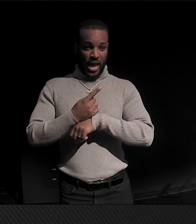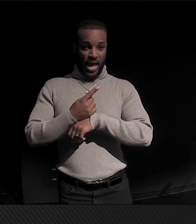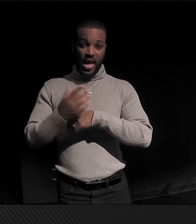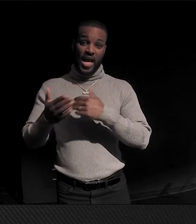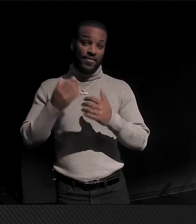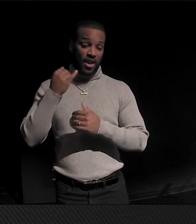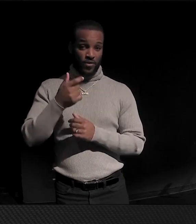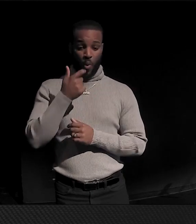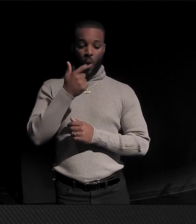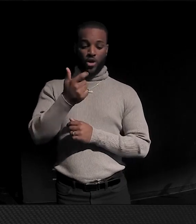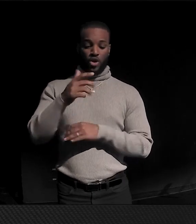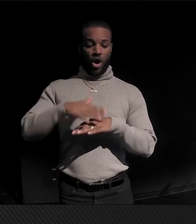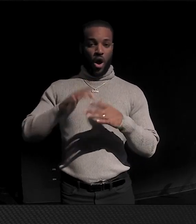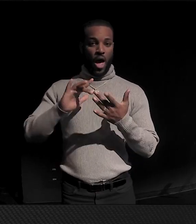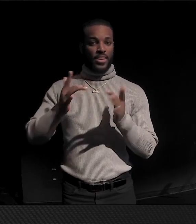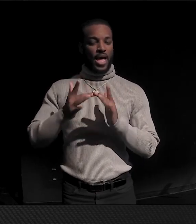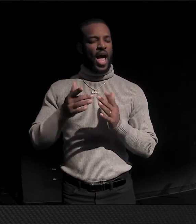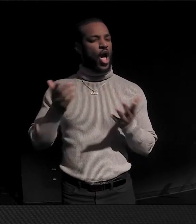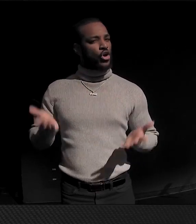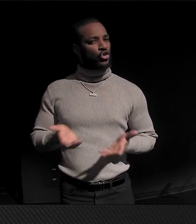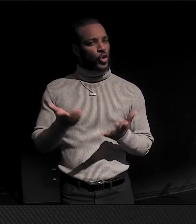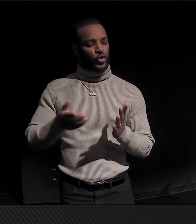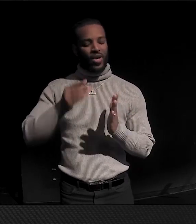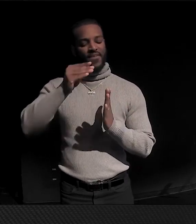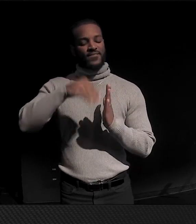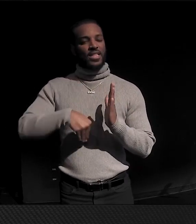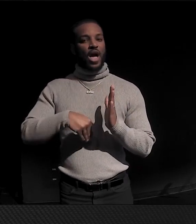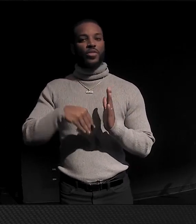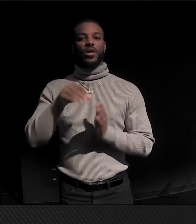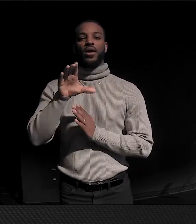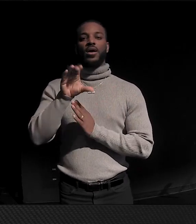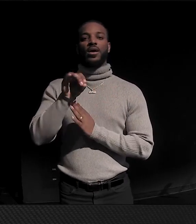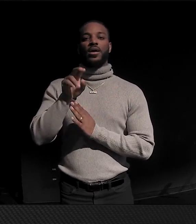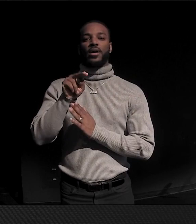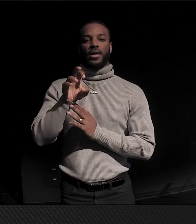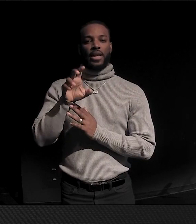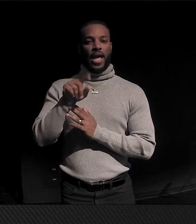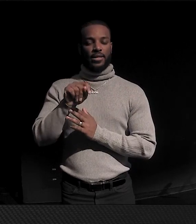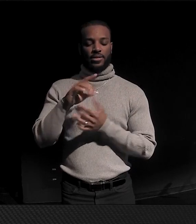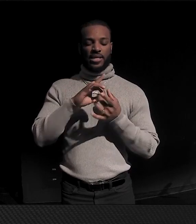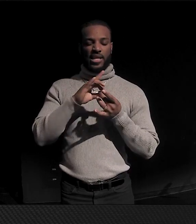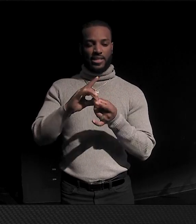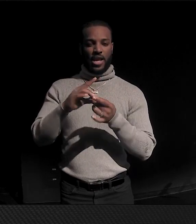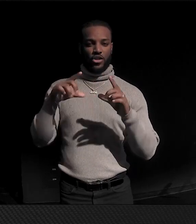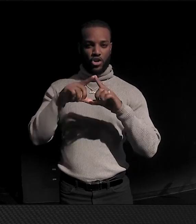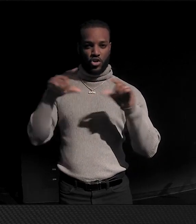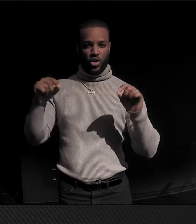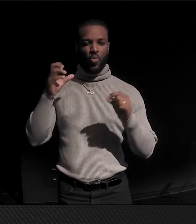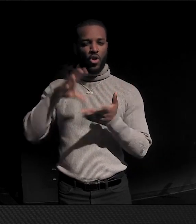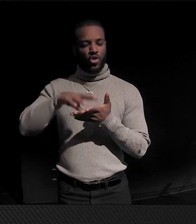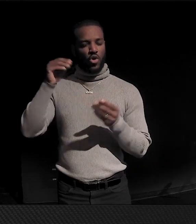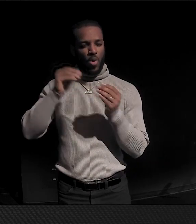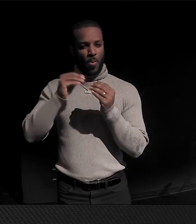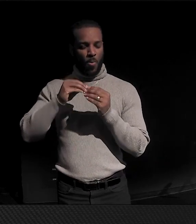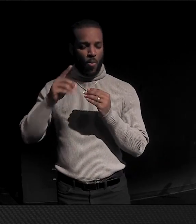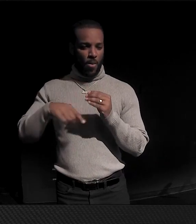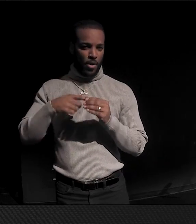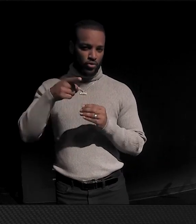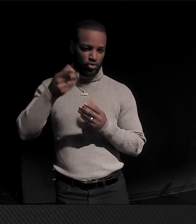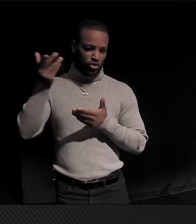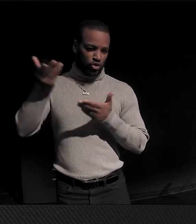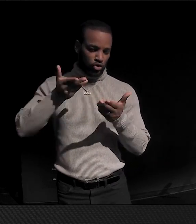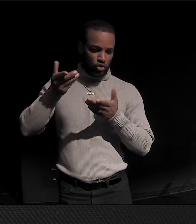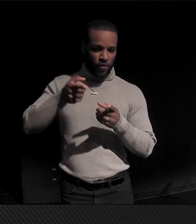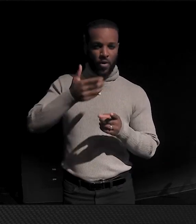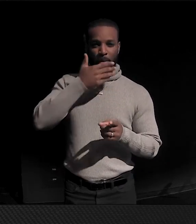those watching online. I highly encourage you to fill out the Connect card because we want to get to know you better. We want to serve you better. And